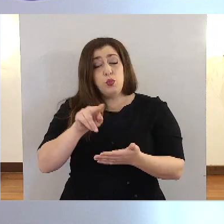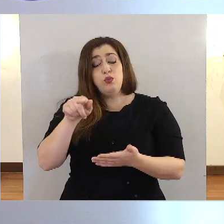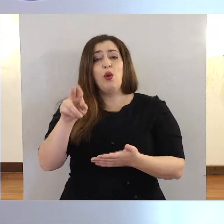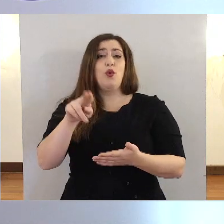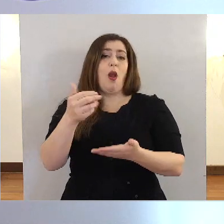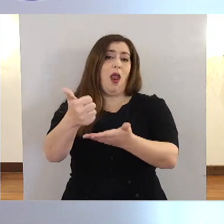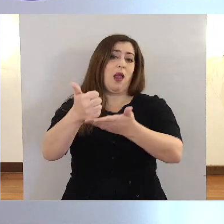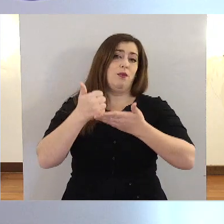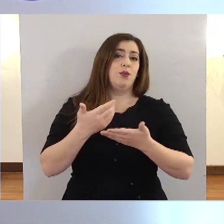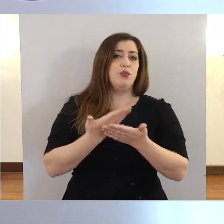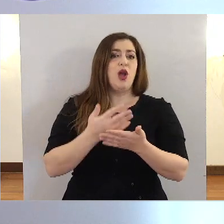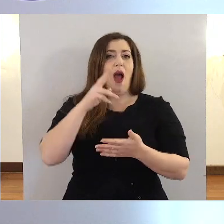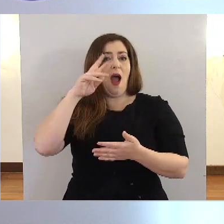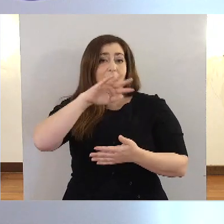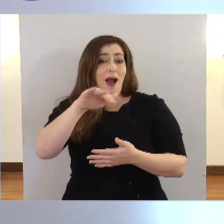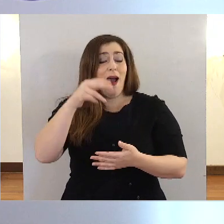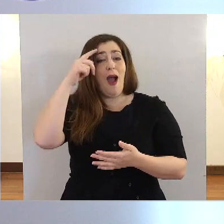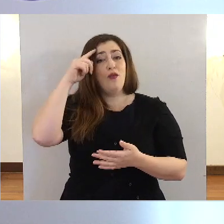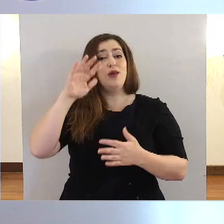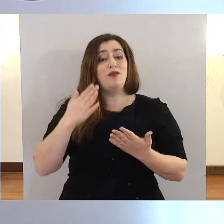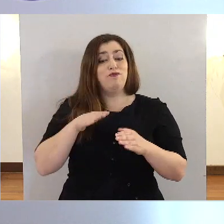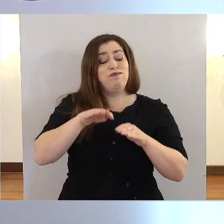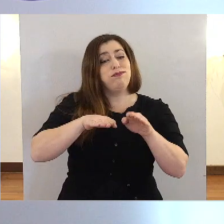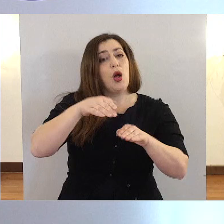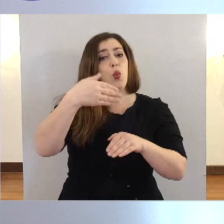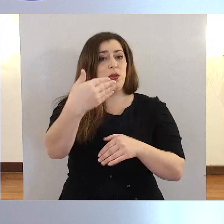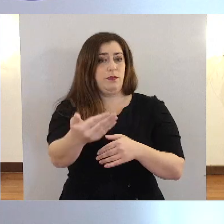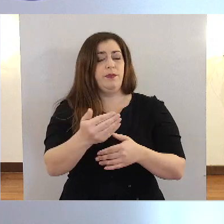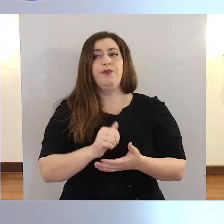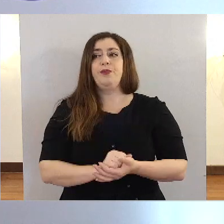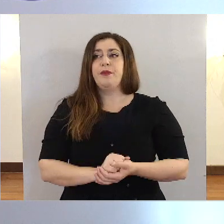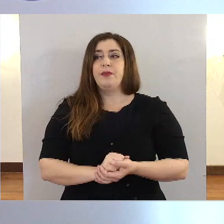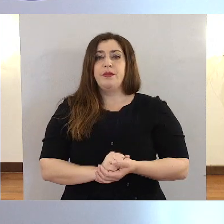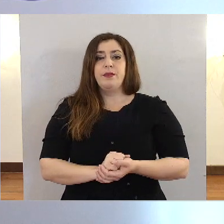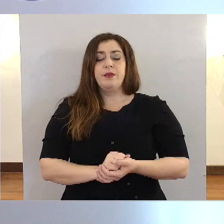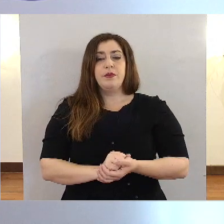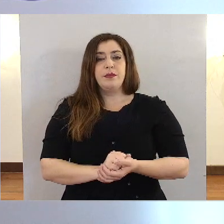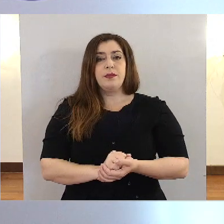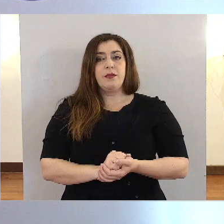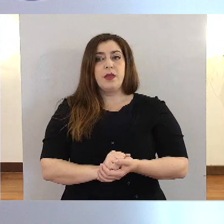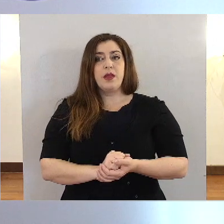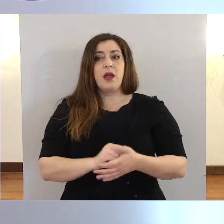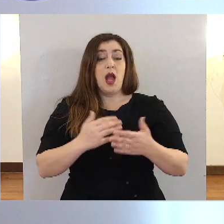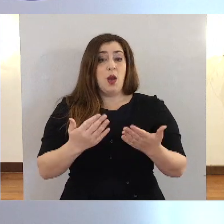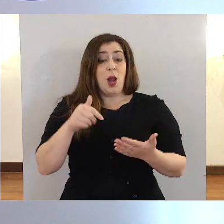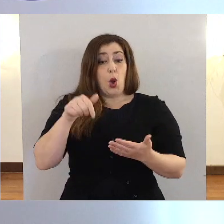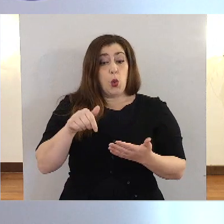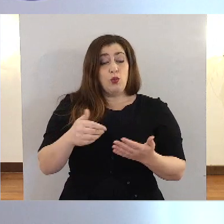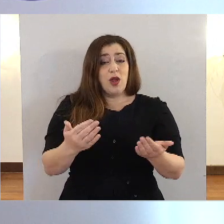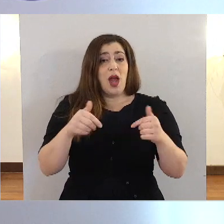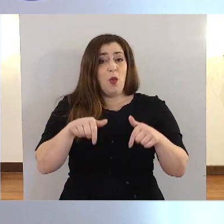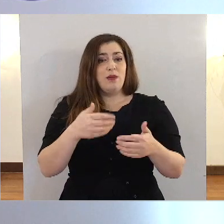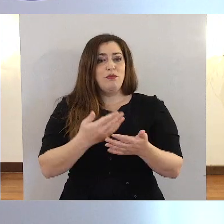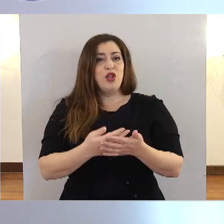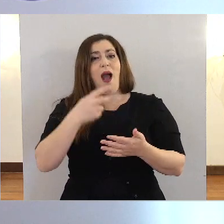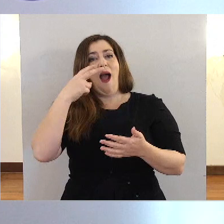This conference is therefore an opportunity to celebrate the work done, to take stock of what has been learned, to explore